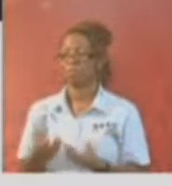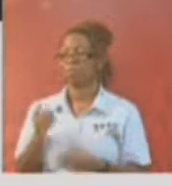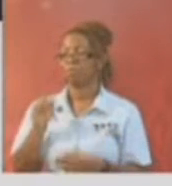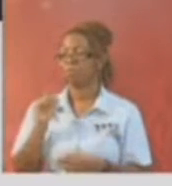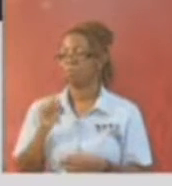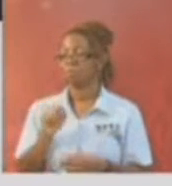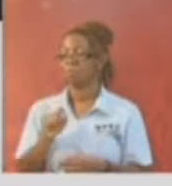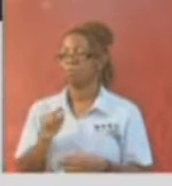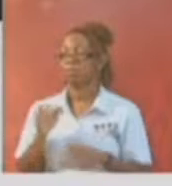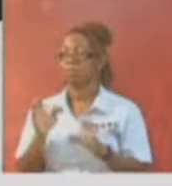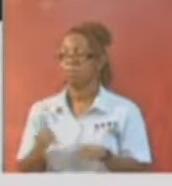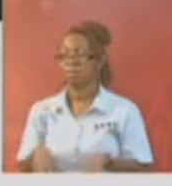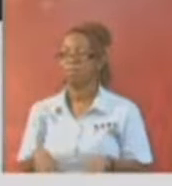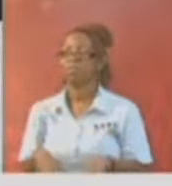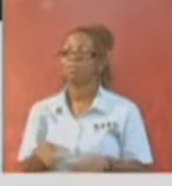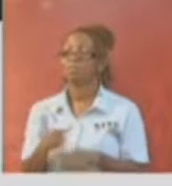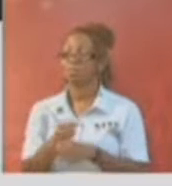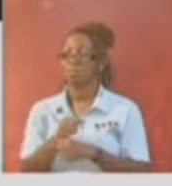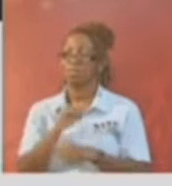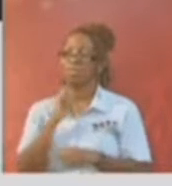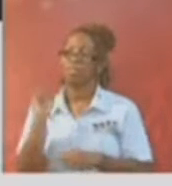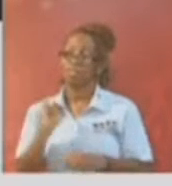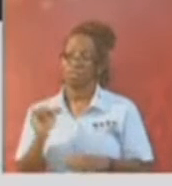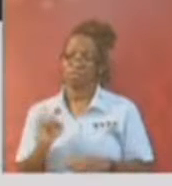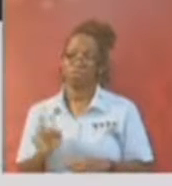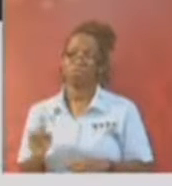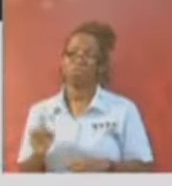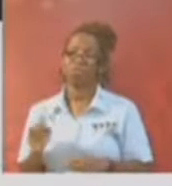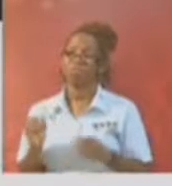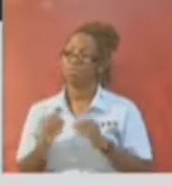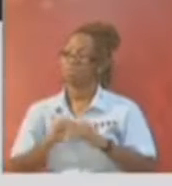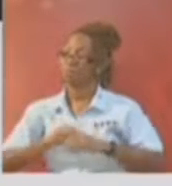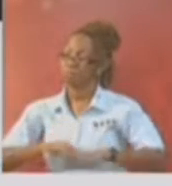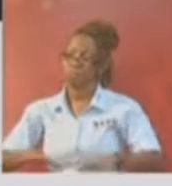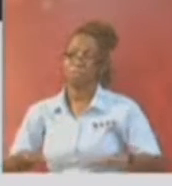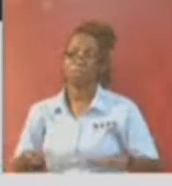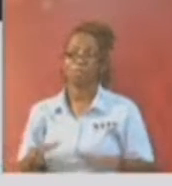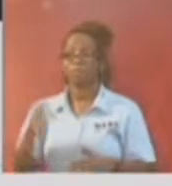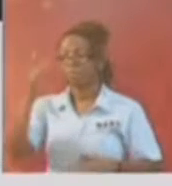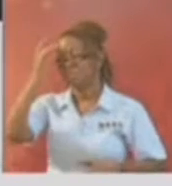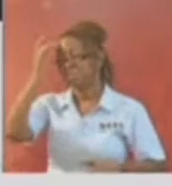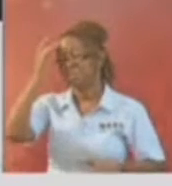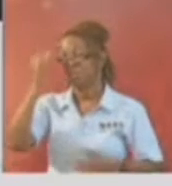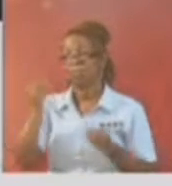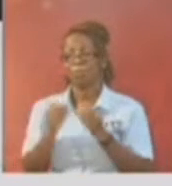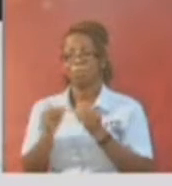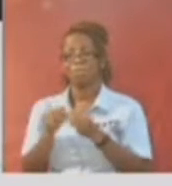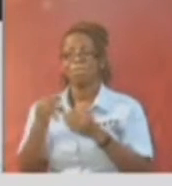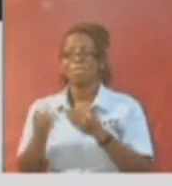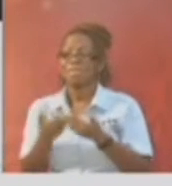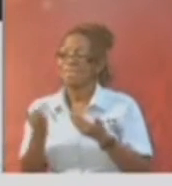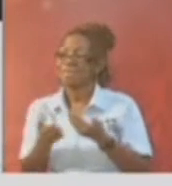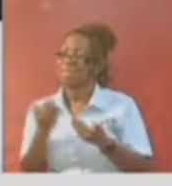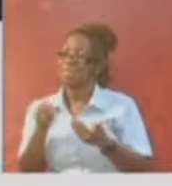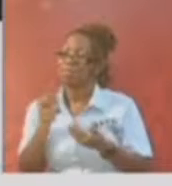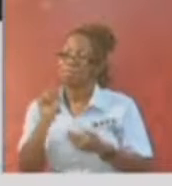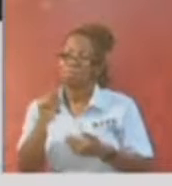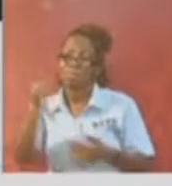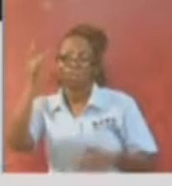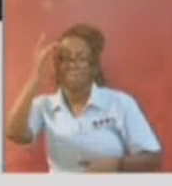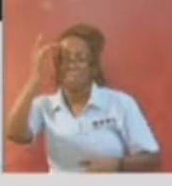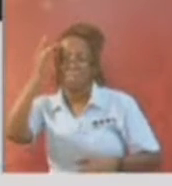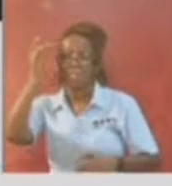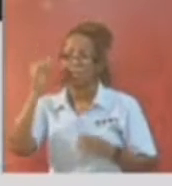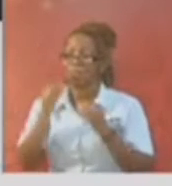diseases, including COVID-19. Heavy alcohol use is a risk factor for acute respiratory distress syndrome, one